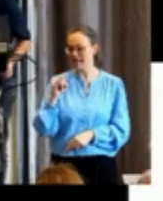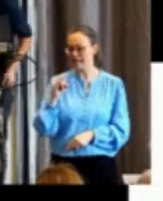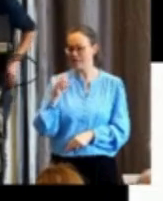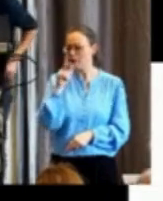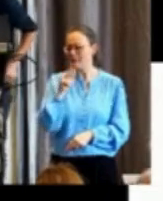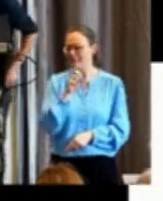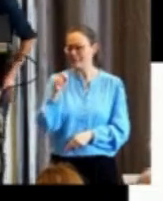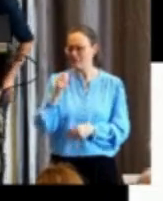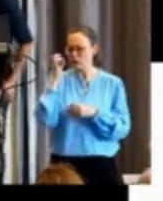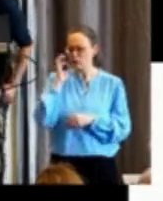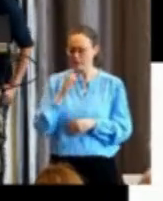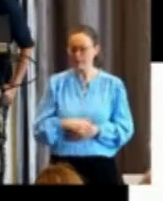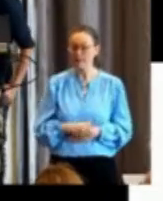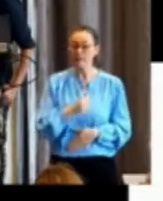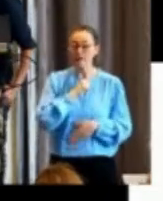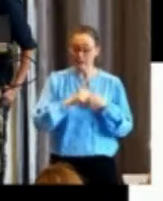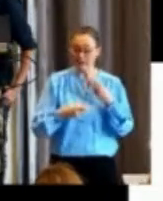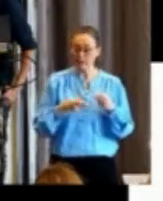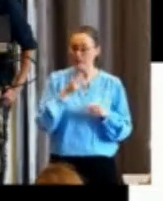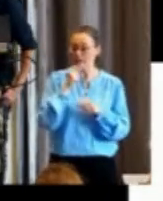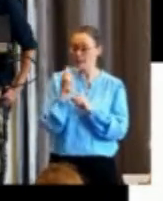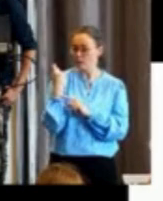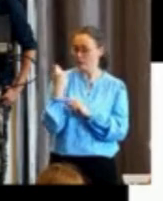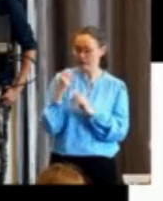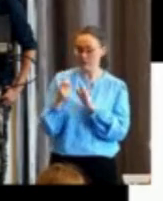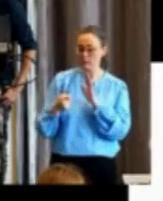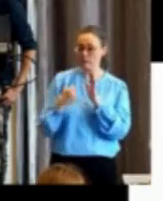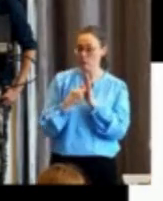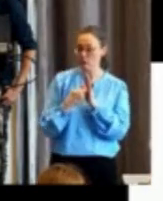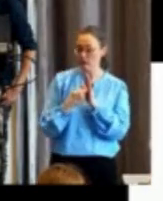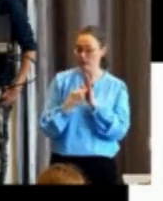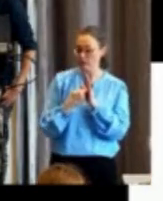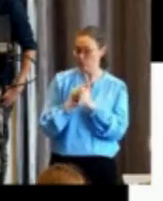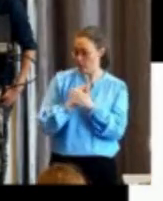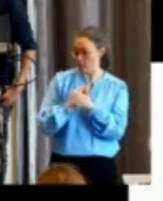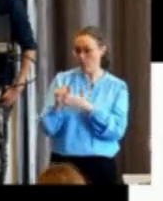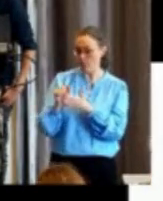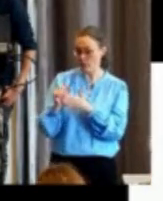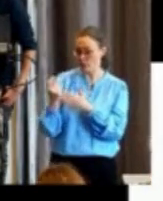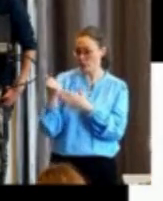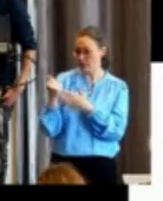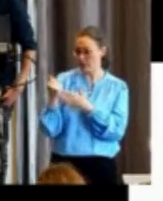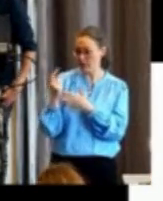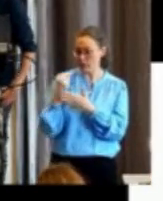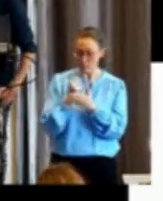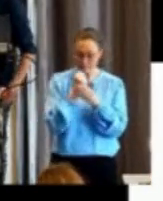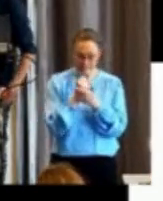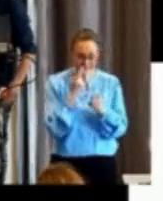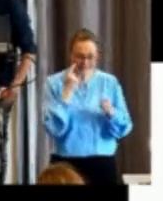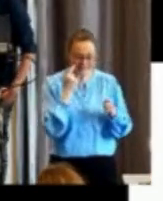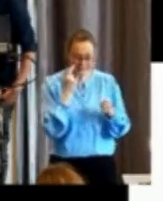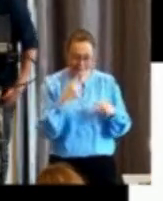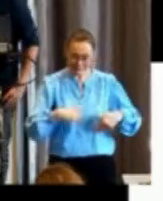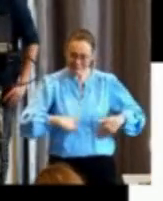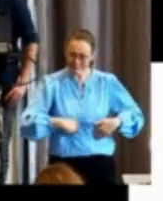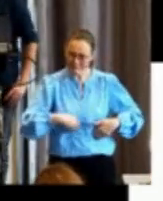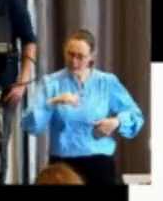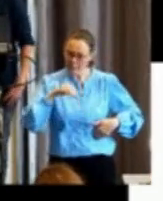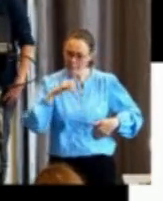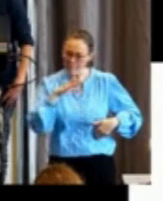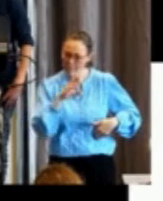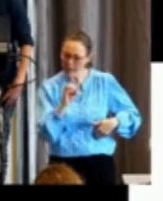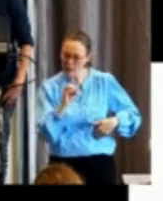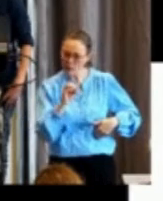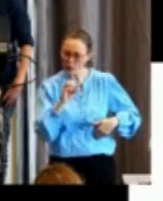today, what we're going to do is go through a recent project that we published that was studying the role of the gut microbiome in a